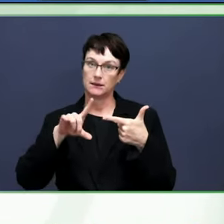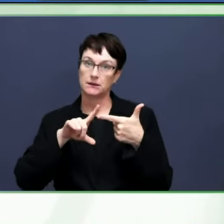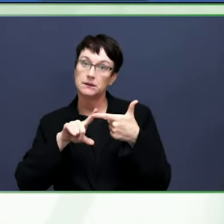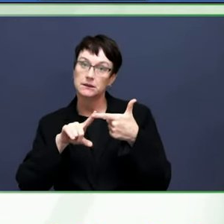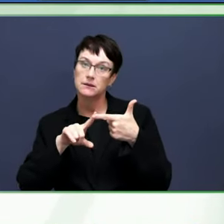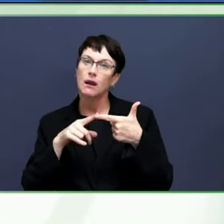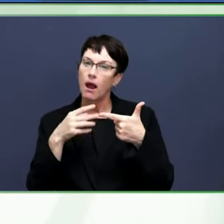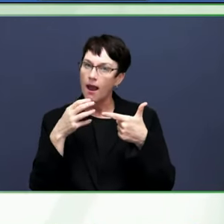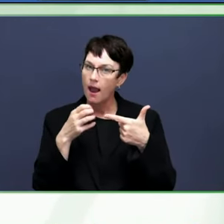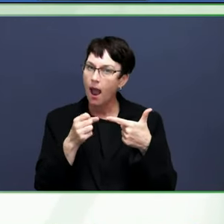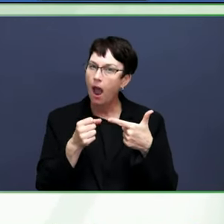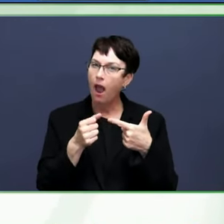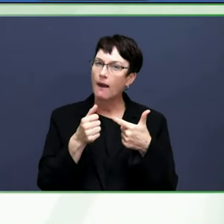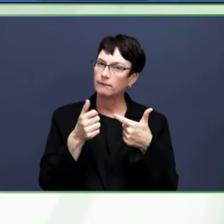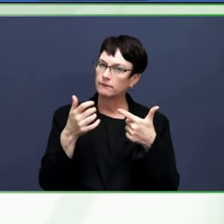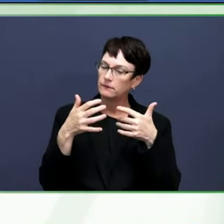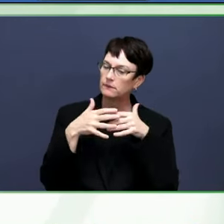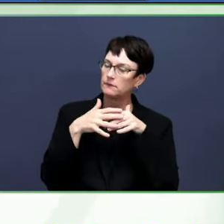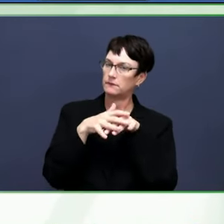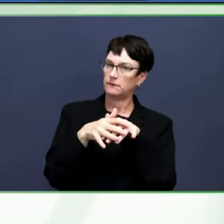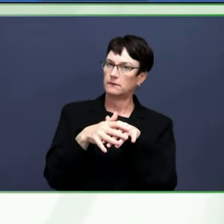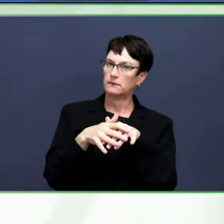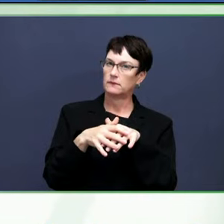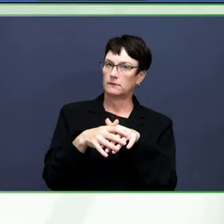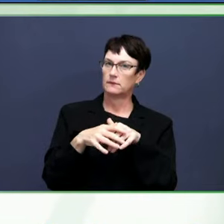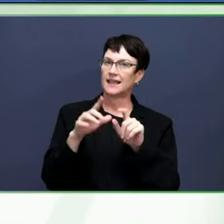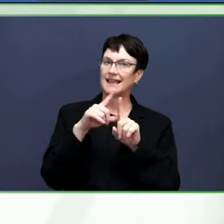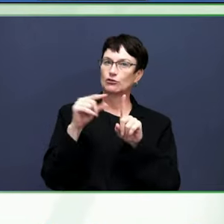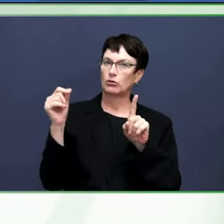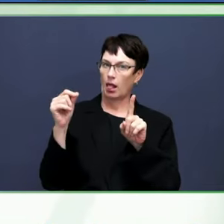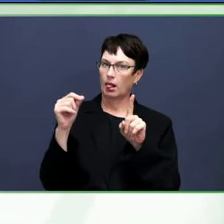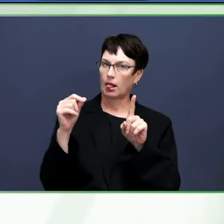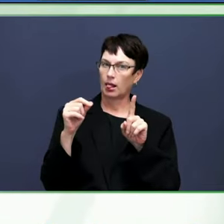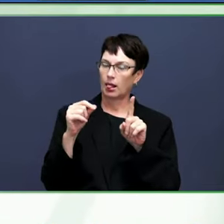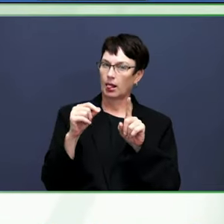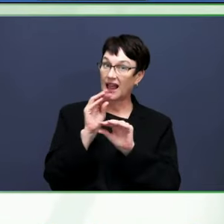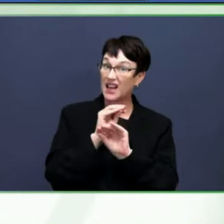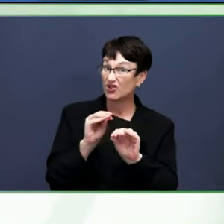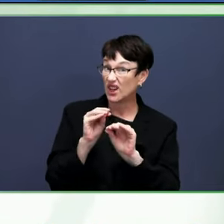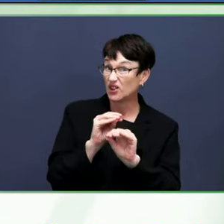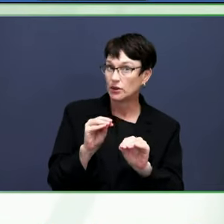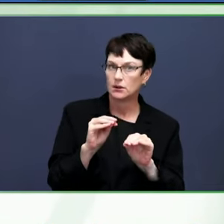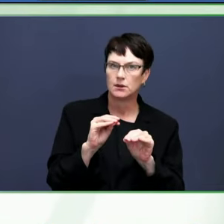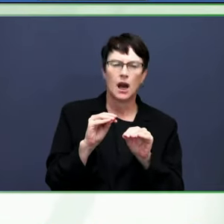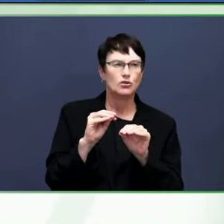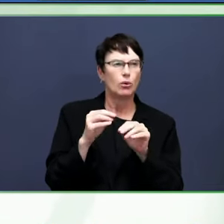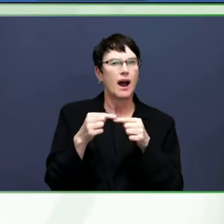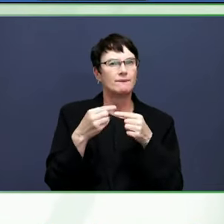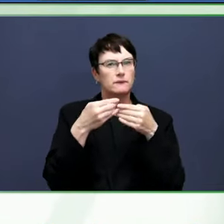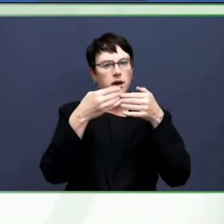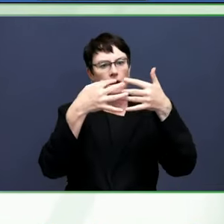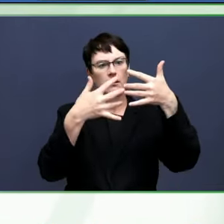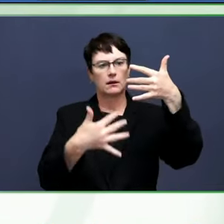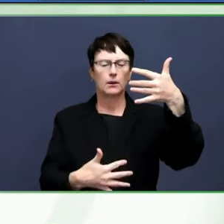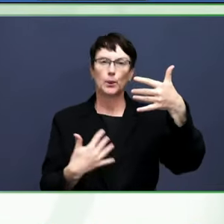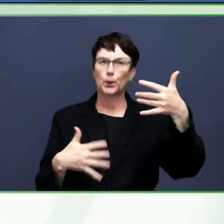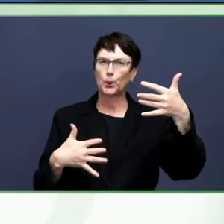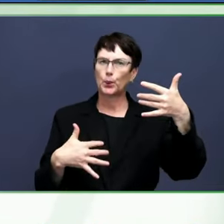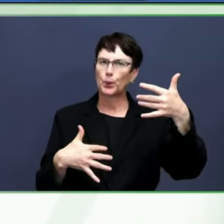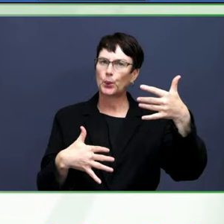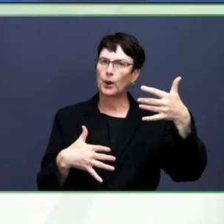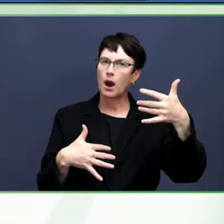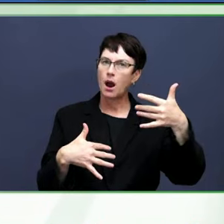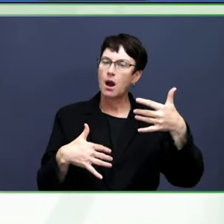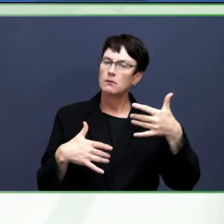and the Swedish policy recommendations, so that stakeholders in Sweden can easily get hold of